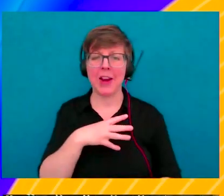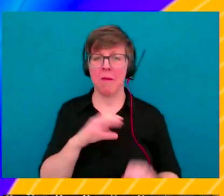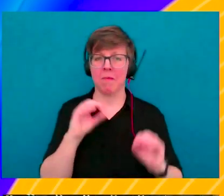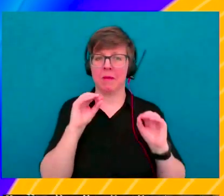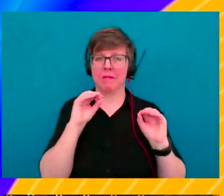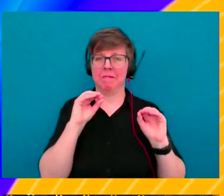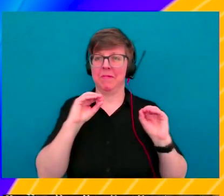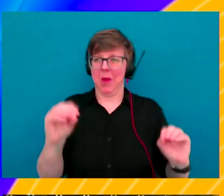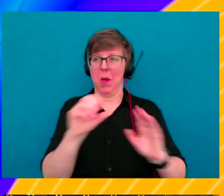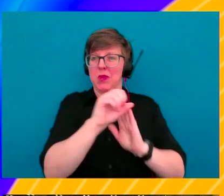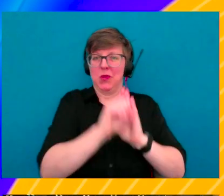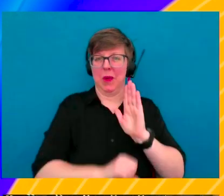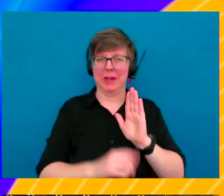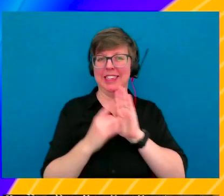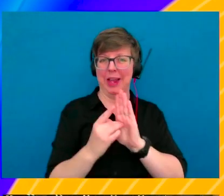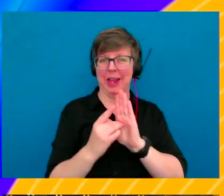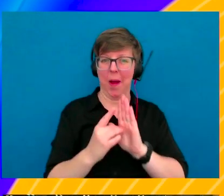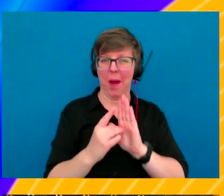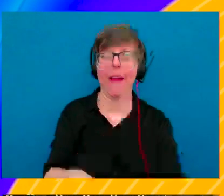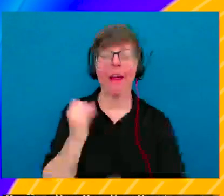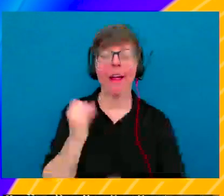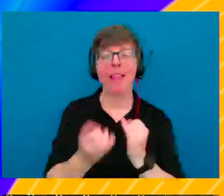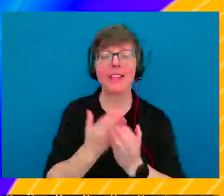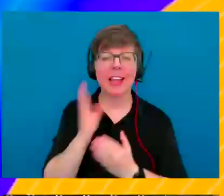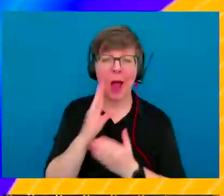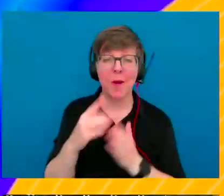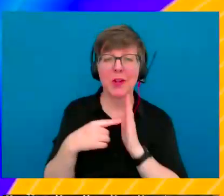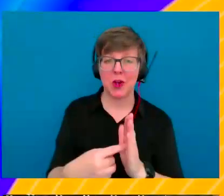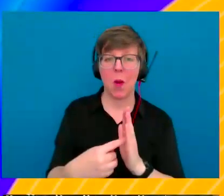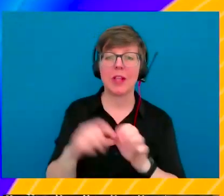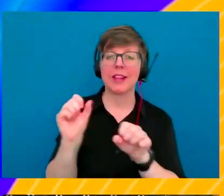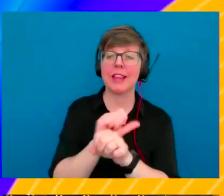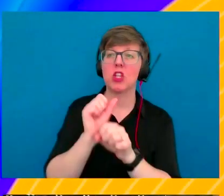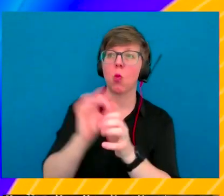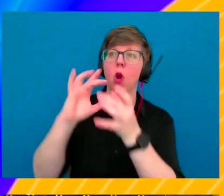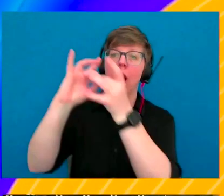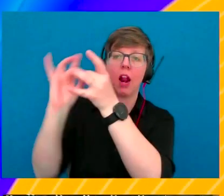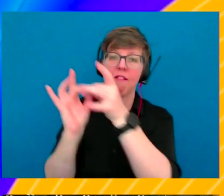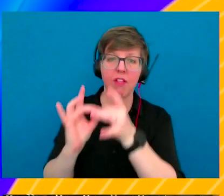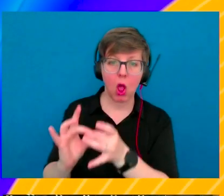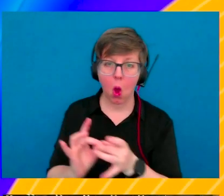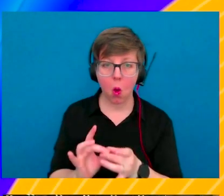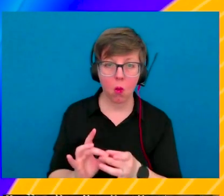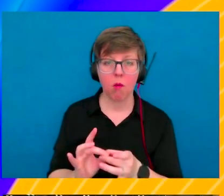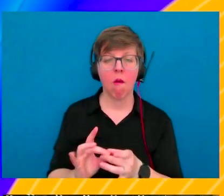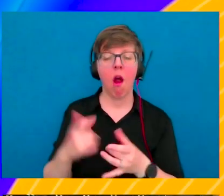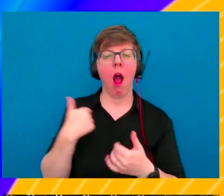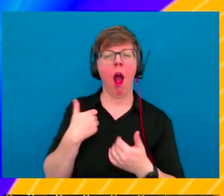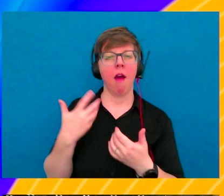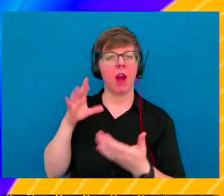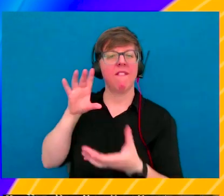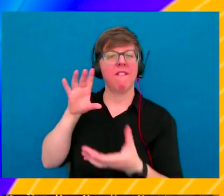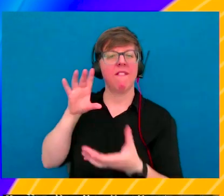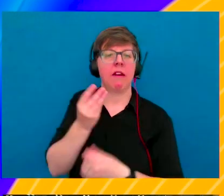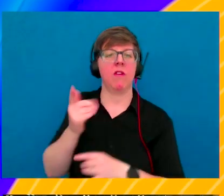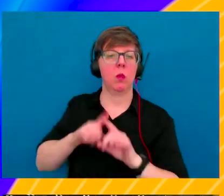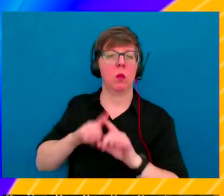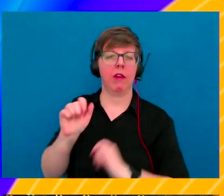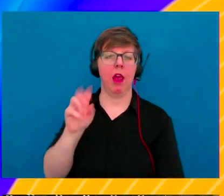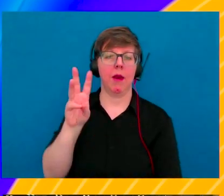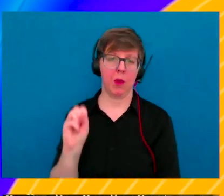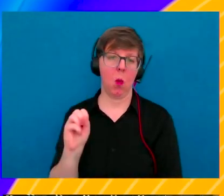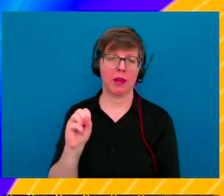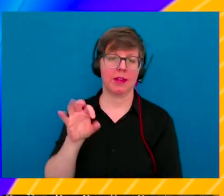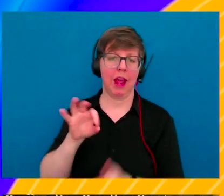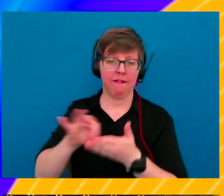thing I was going to show is, so this workflow is running, and I've connected a few different AWS accounts. I have a developer role, and if I